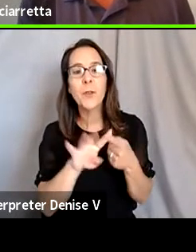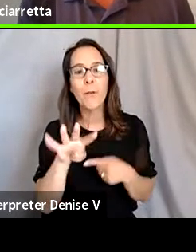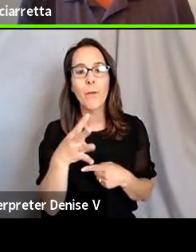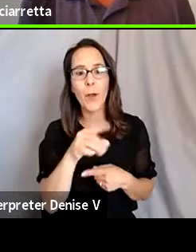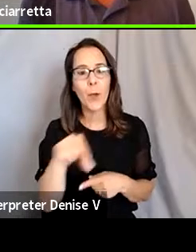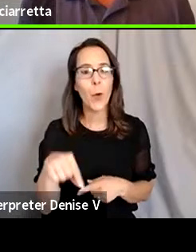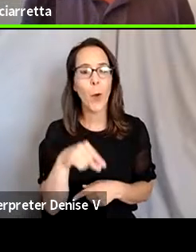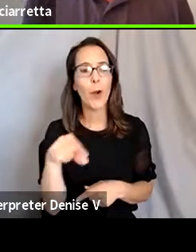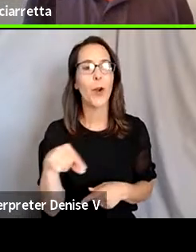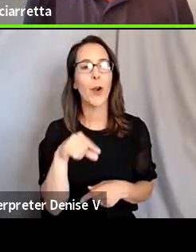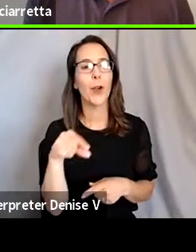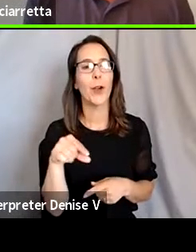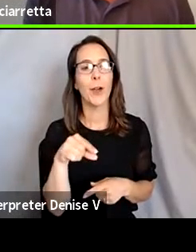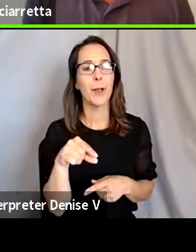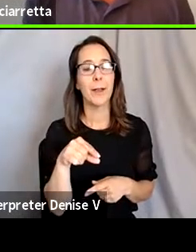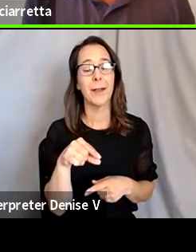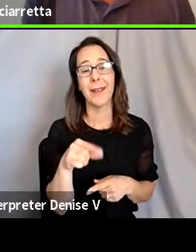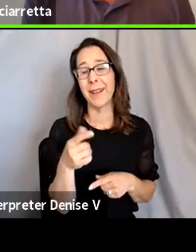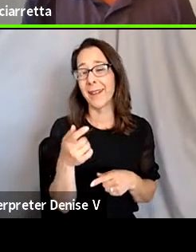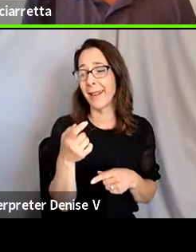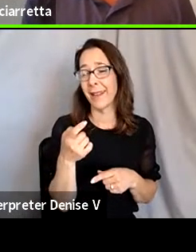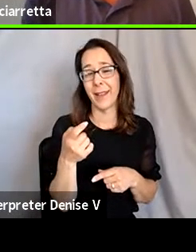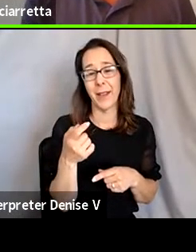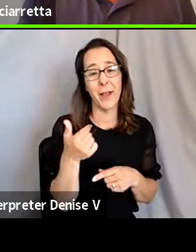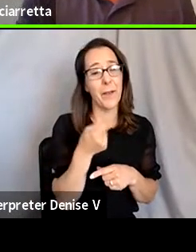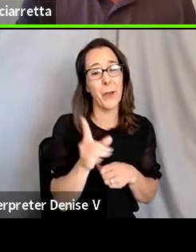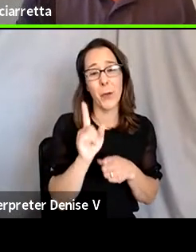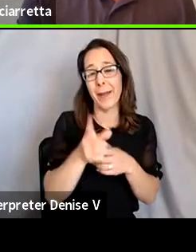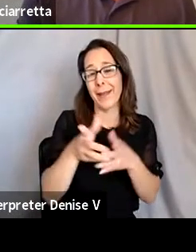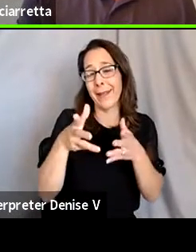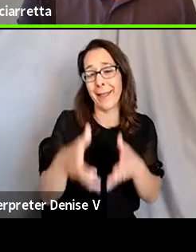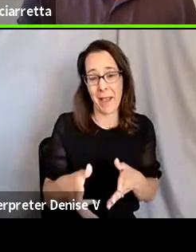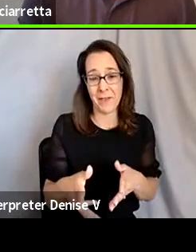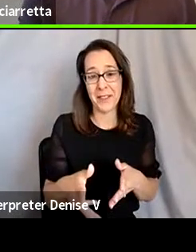quarter, a few minutes left in the game, and let's make them count.